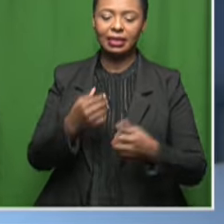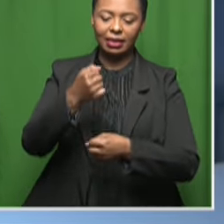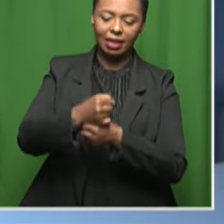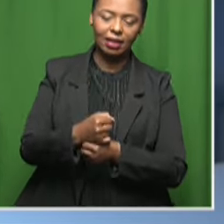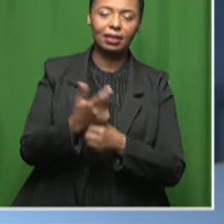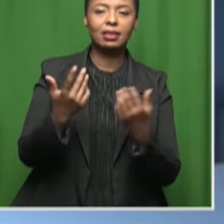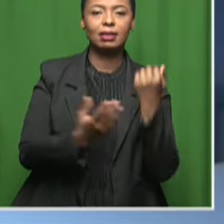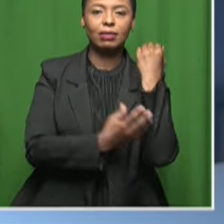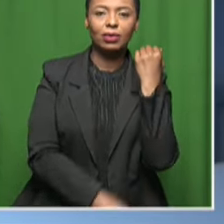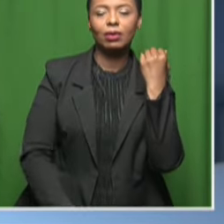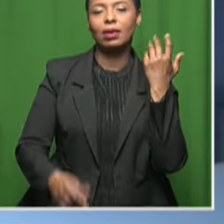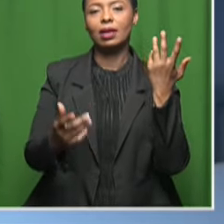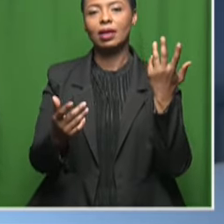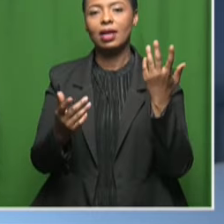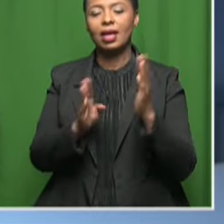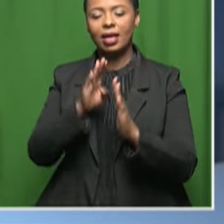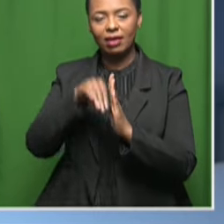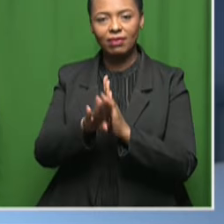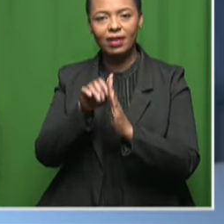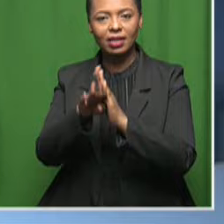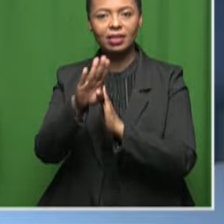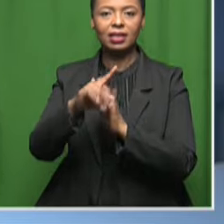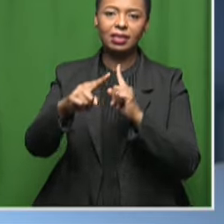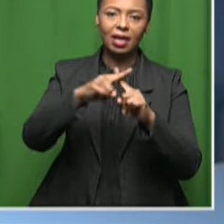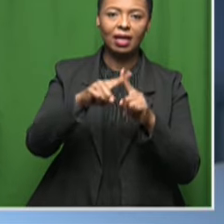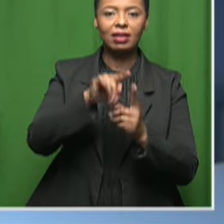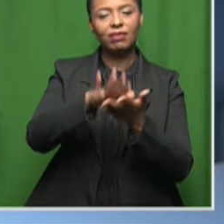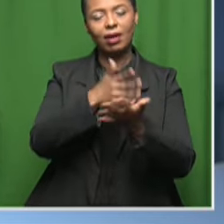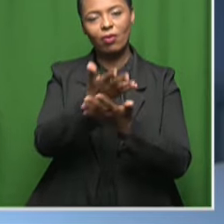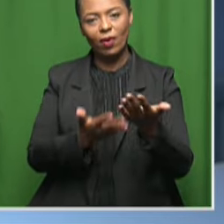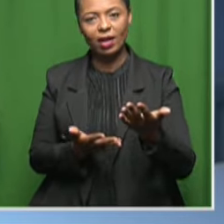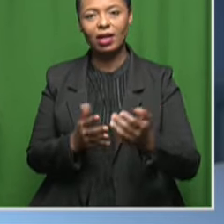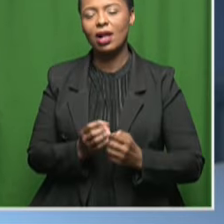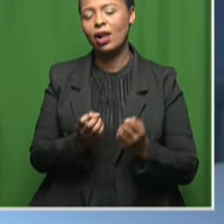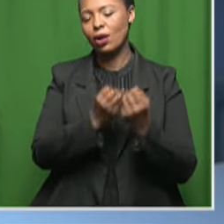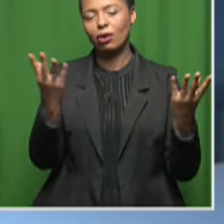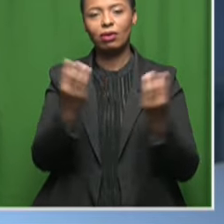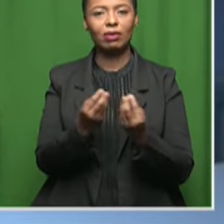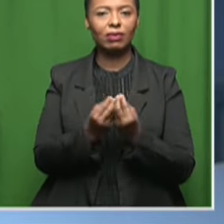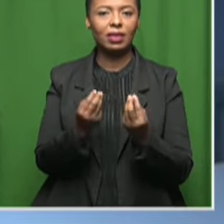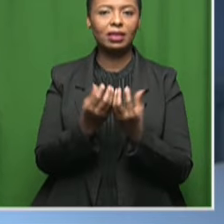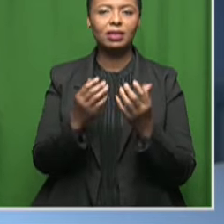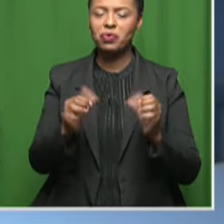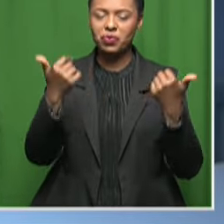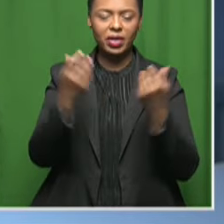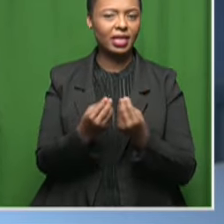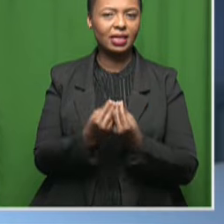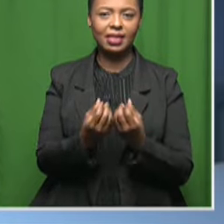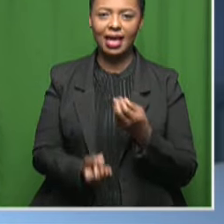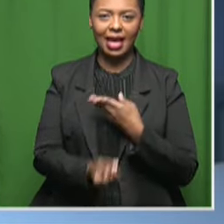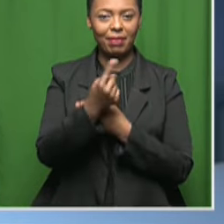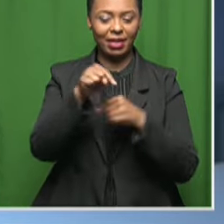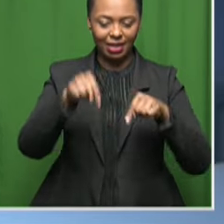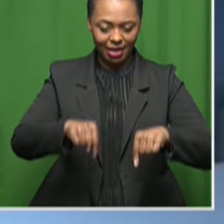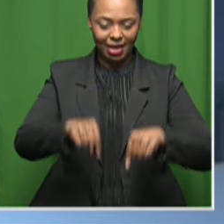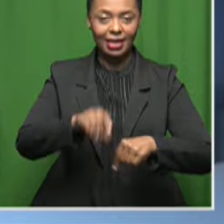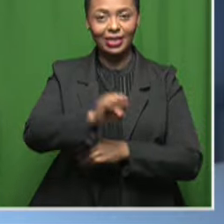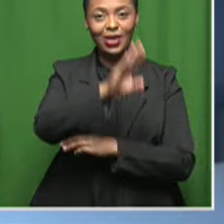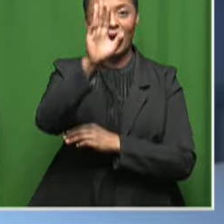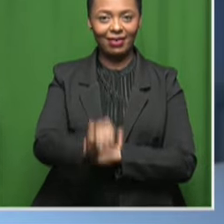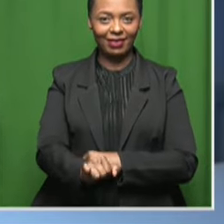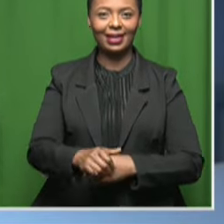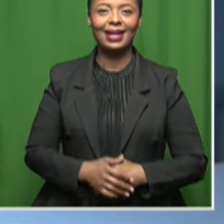We got inflation, target framework. There's a lot of things, great things happening in South Africa. And